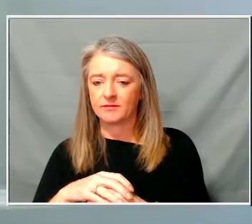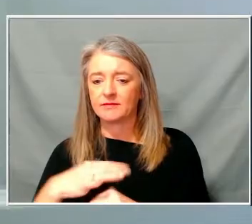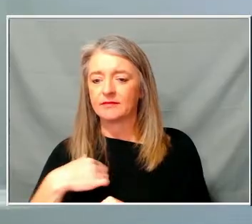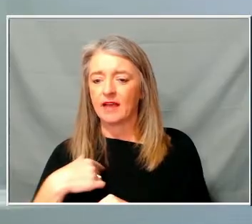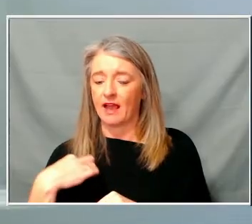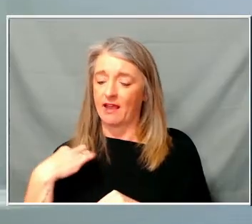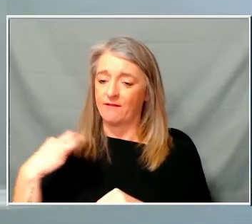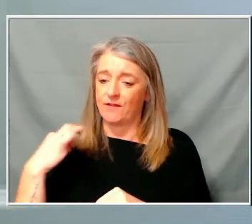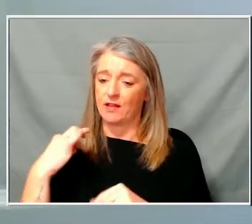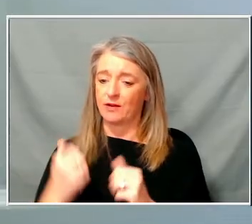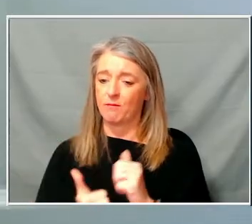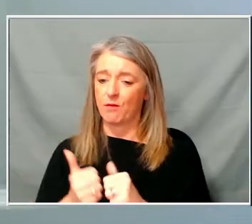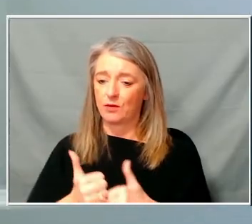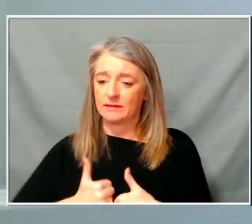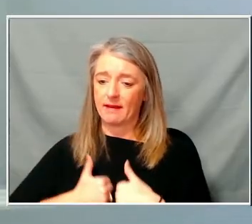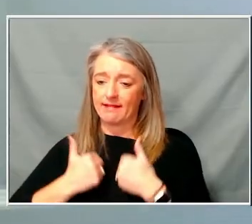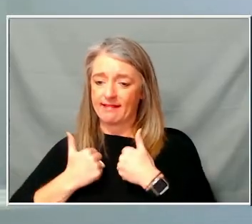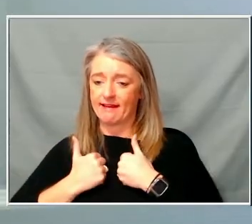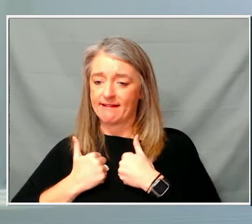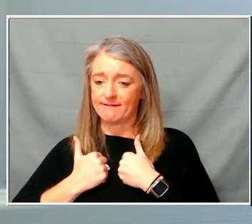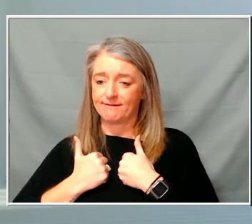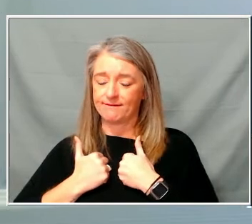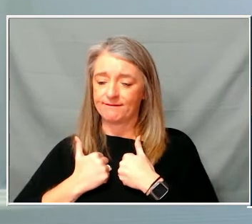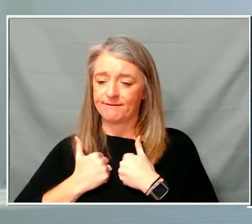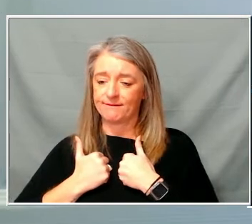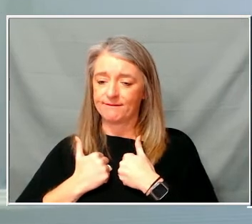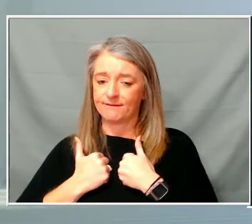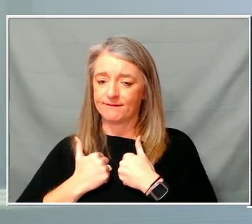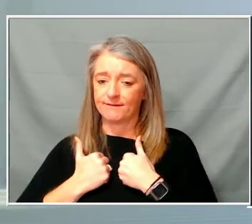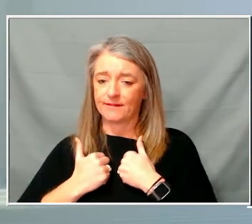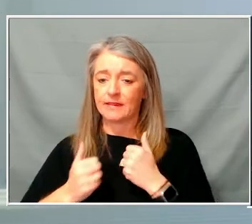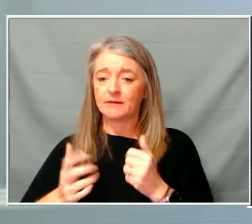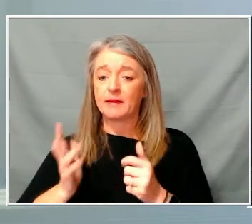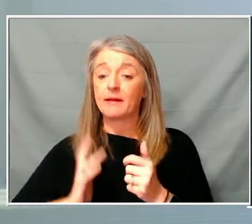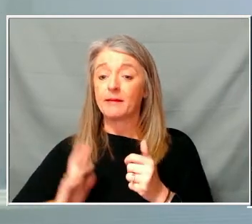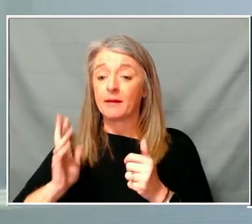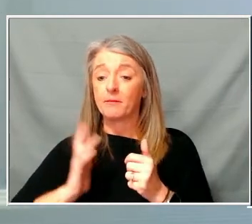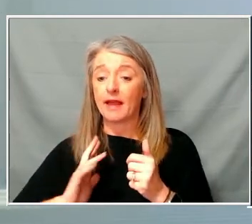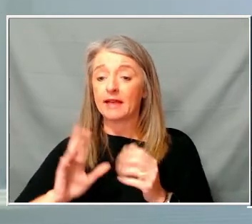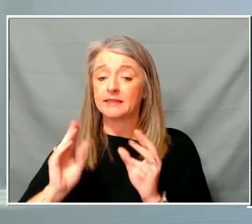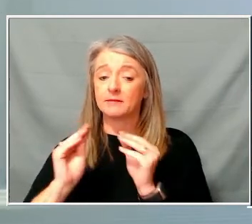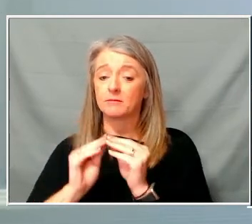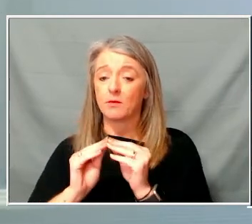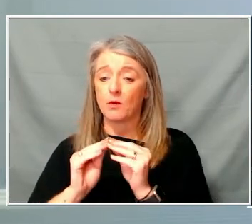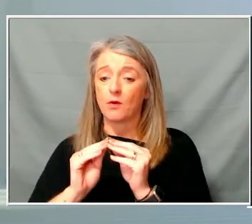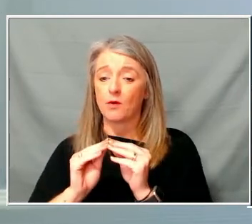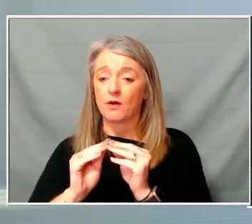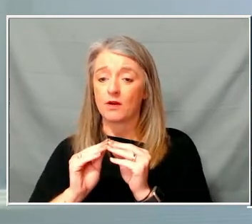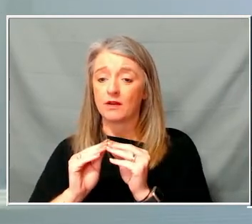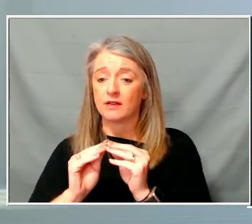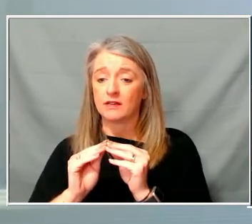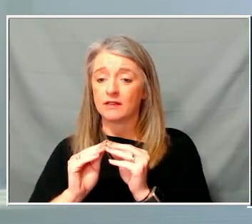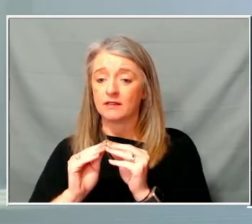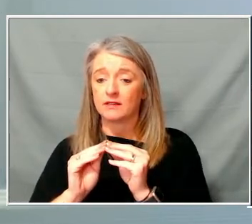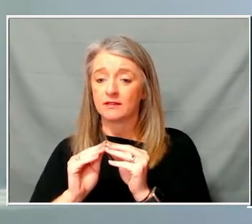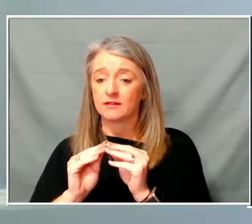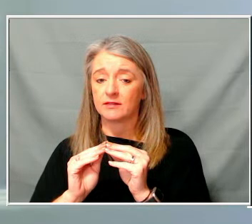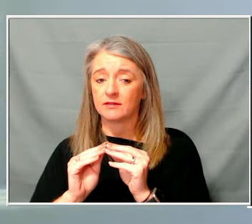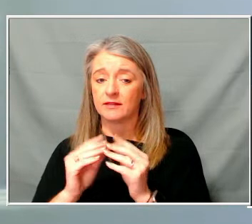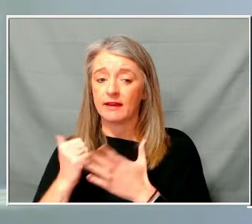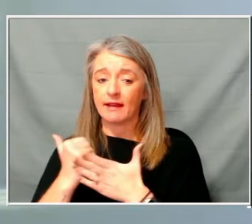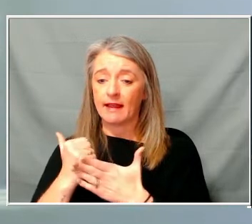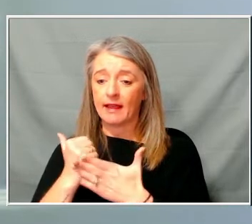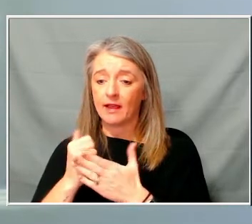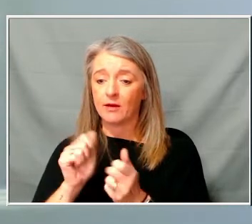volunteered most of my life, but in the past it's been more episodic. I help with